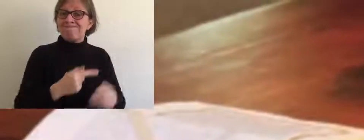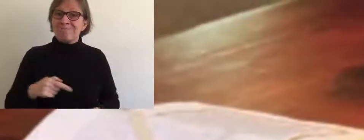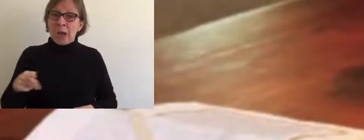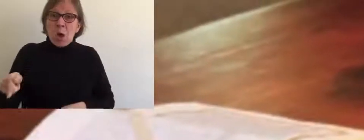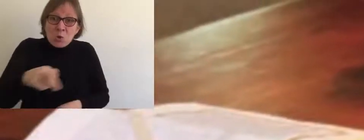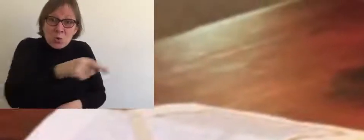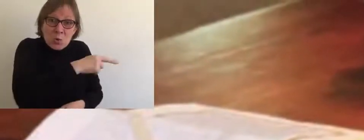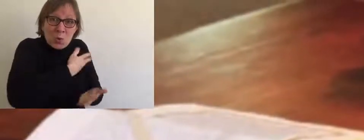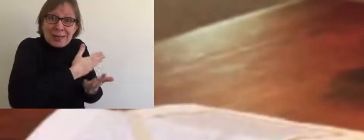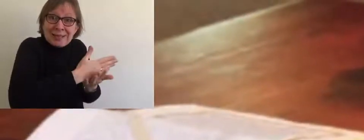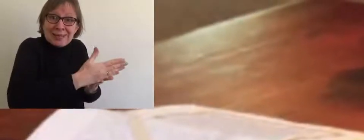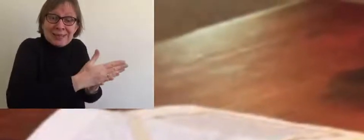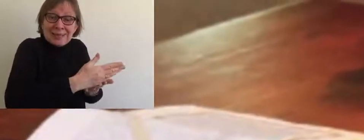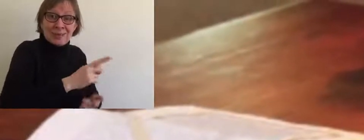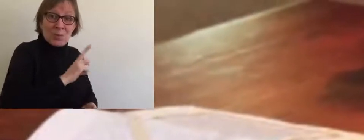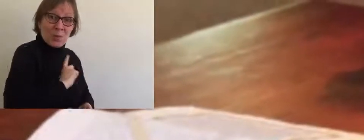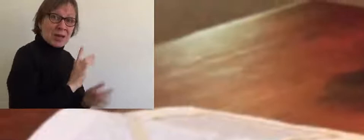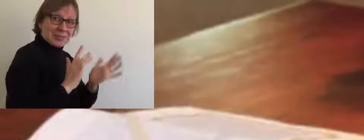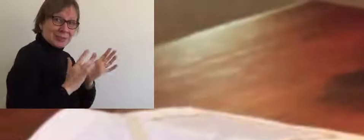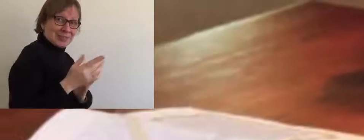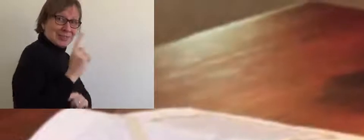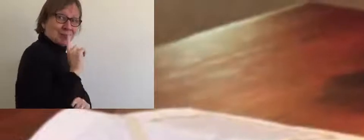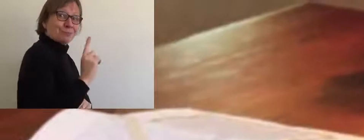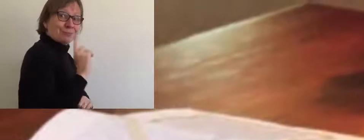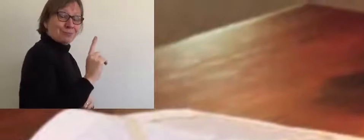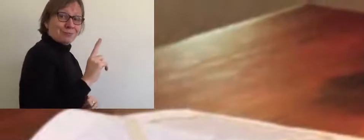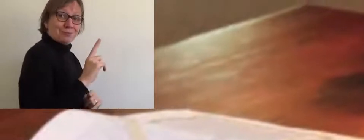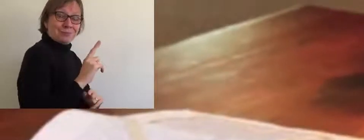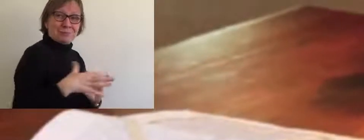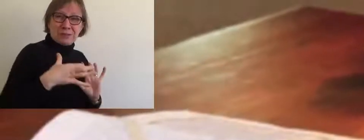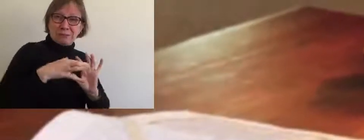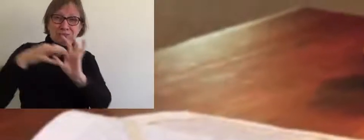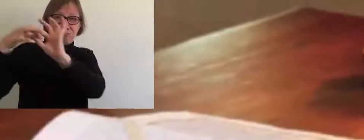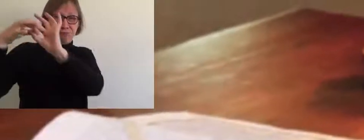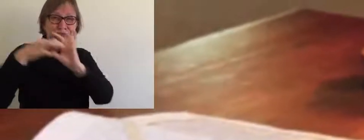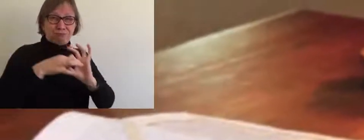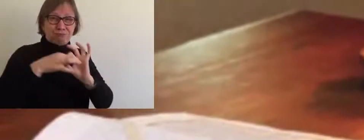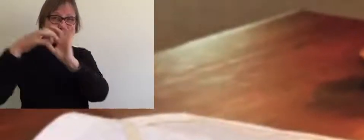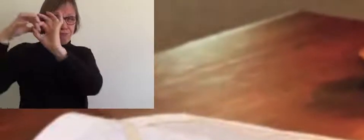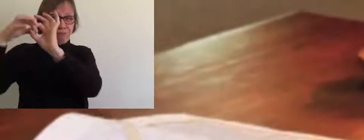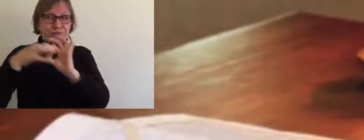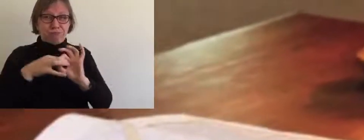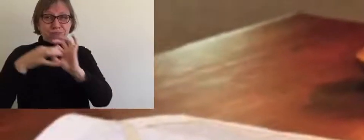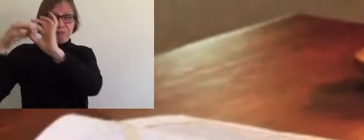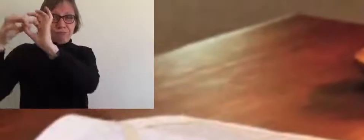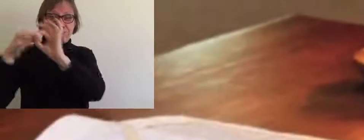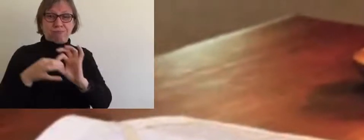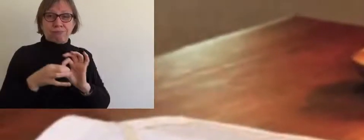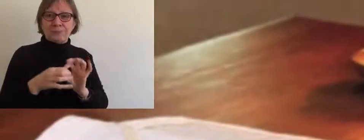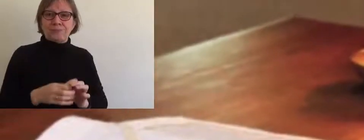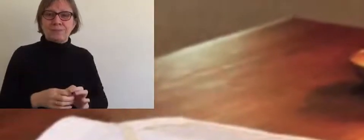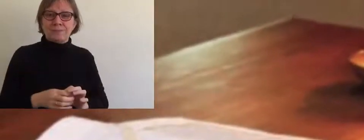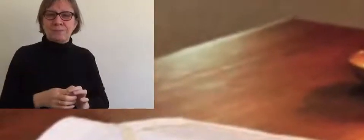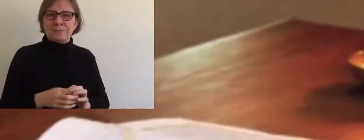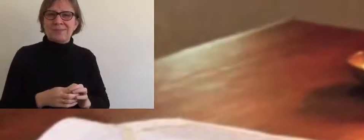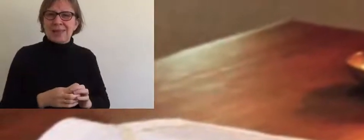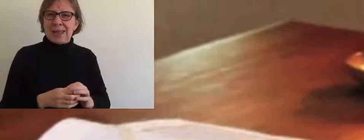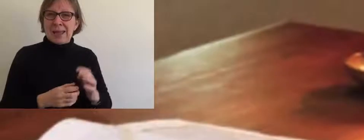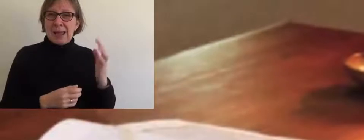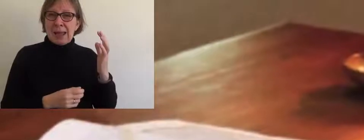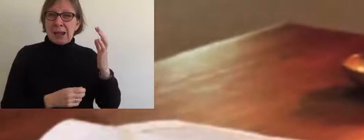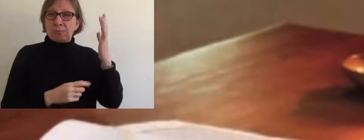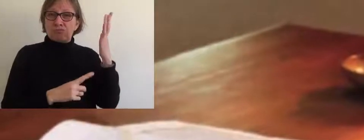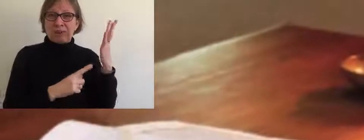of the word I have spoken to you. Remain in me, as I also remain in you. No branch can bear fruit